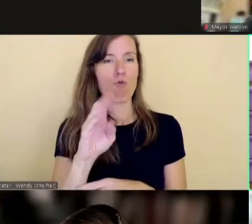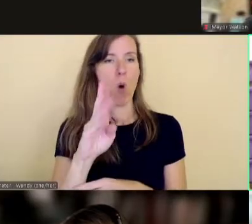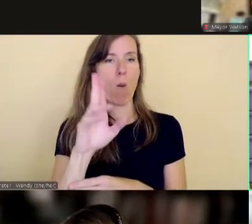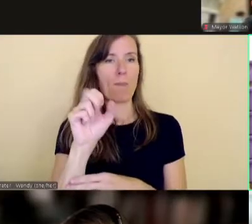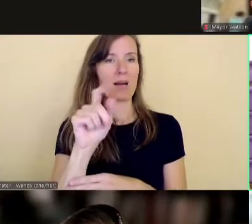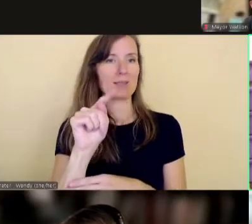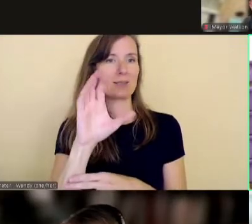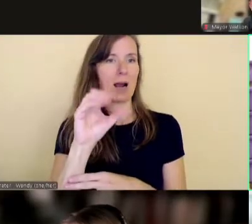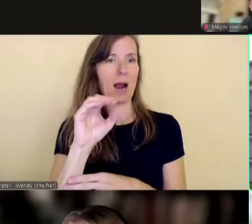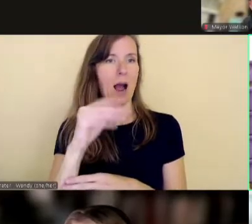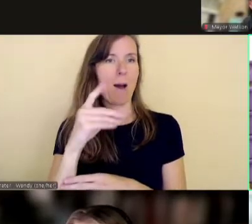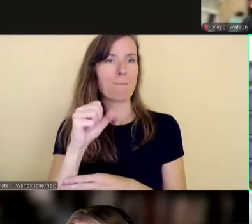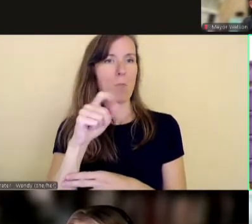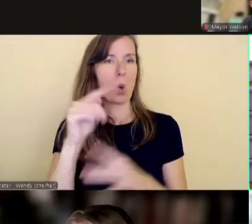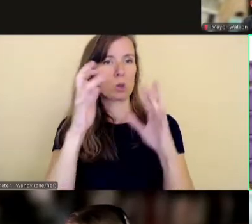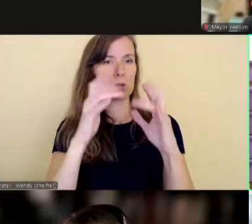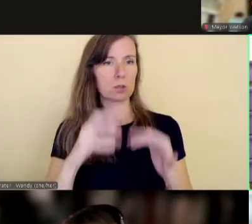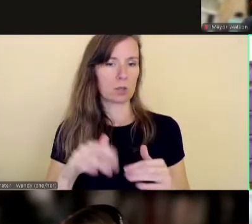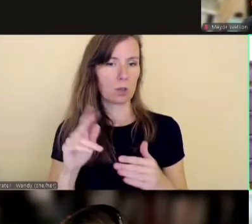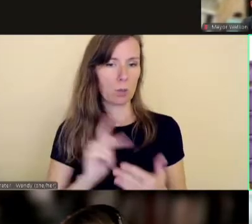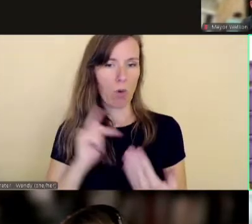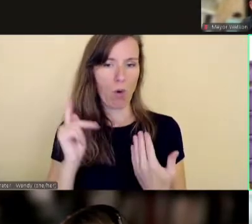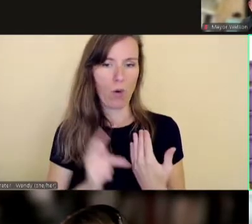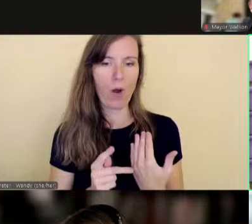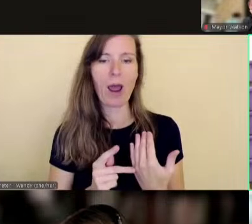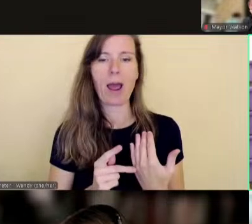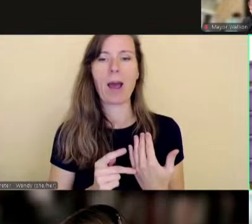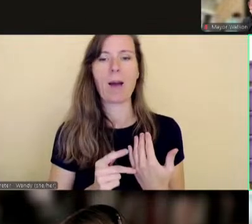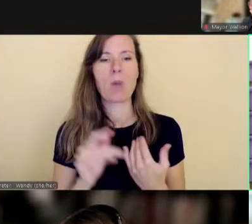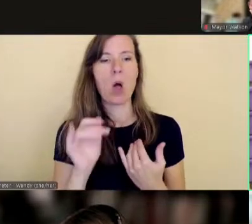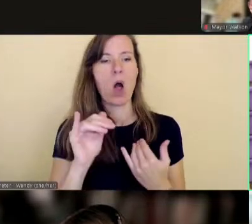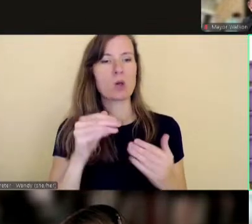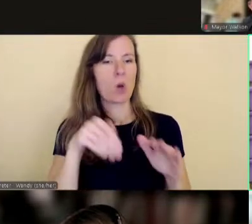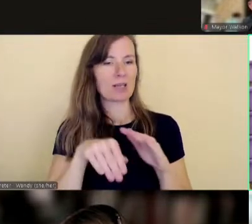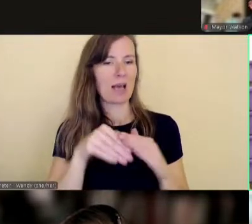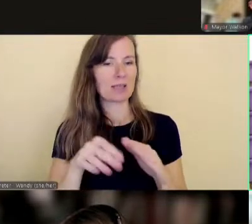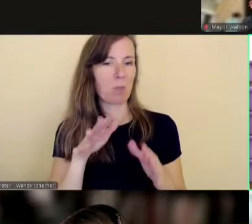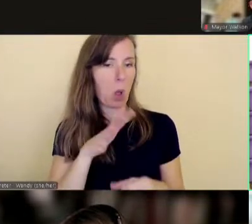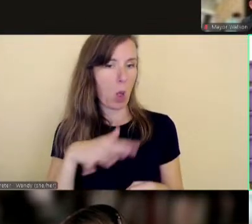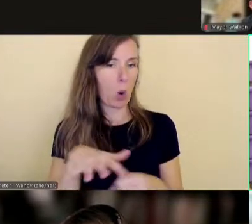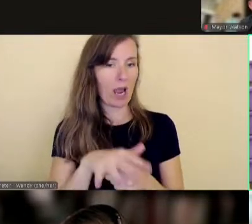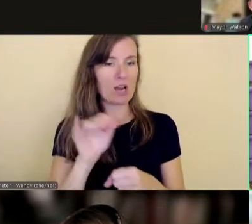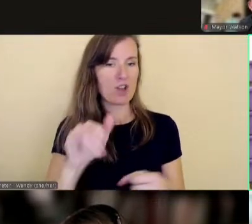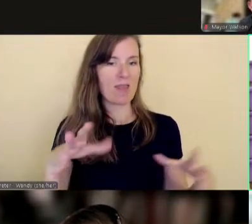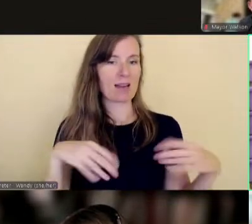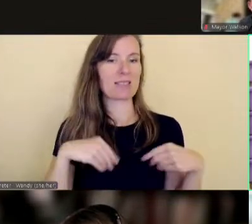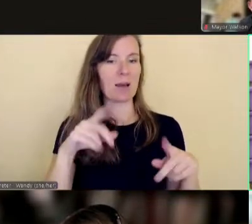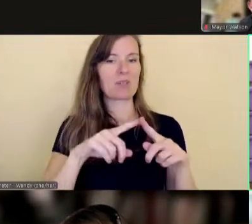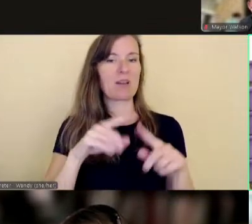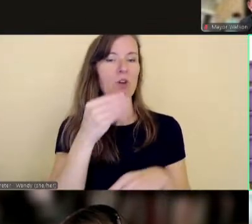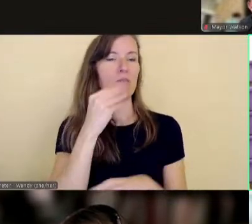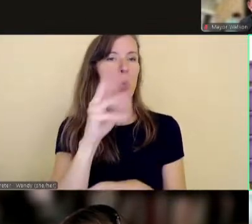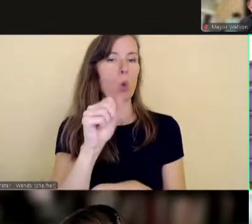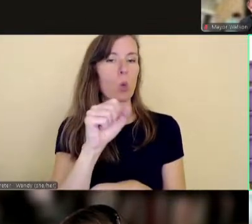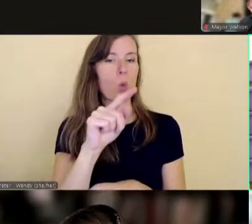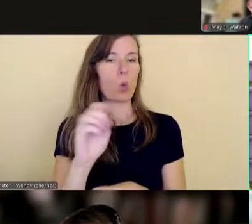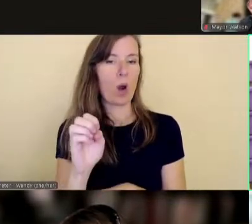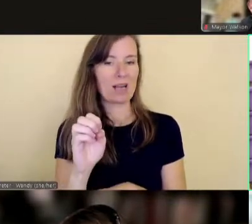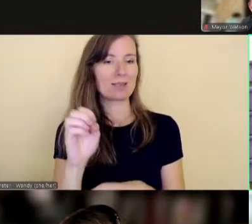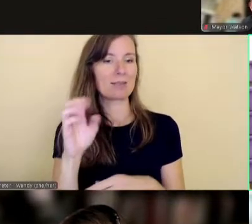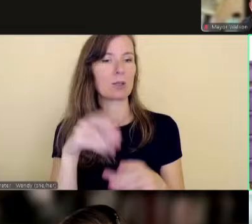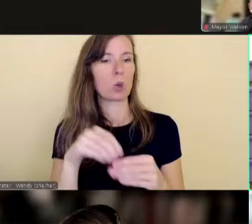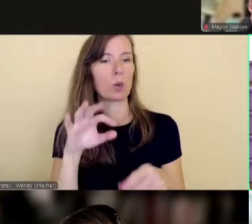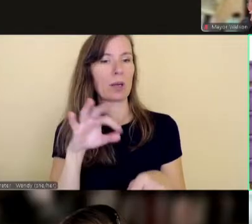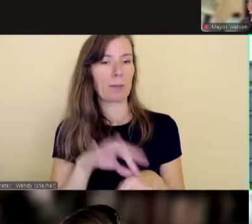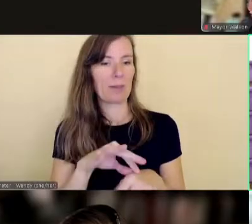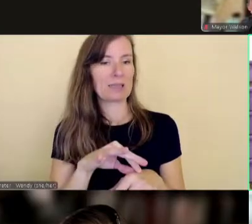fats, pizza boxes. To date, they have diverted over 250,000 pounds of food waste from landfill. And finally, during the tour, the mayor